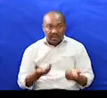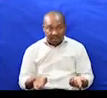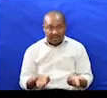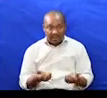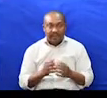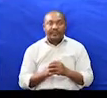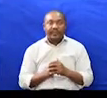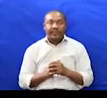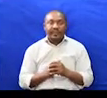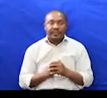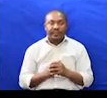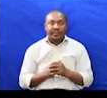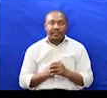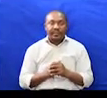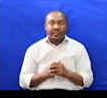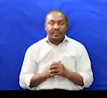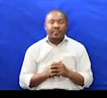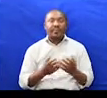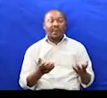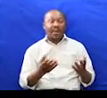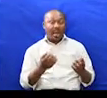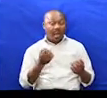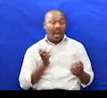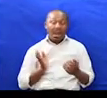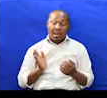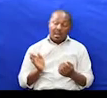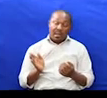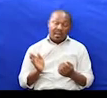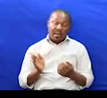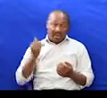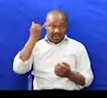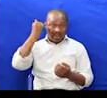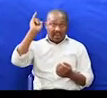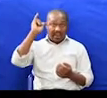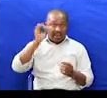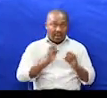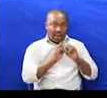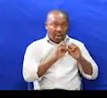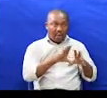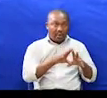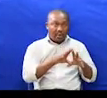elements differ in all aspects. This idea, my student,